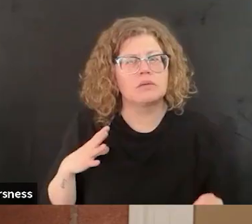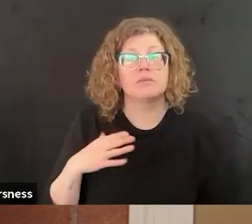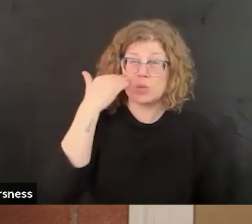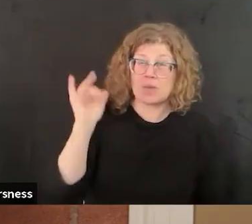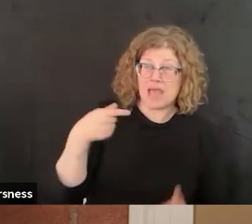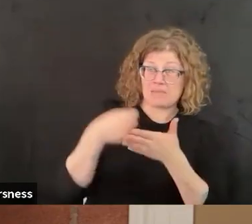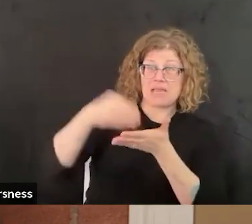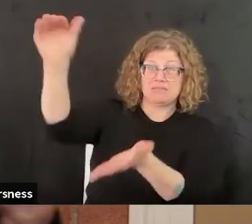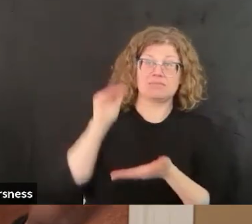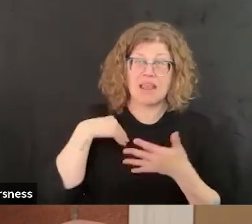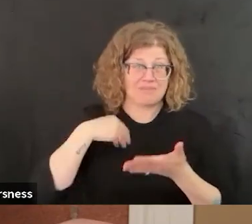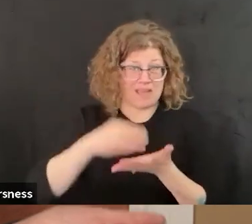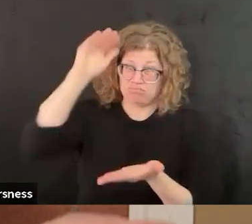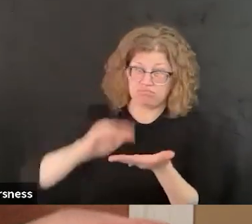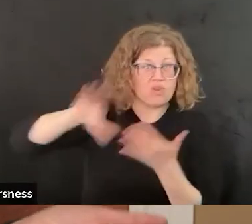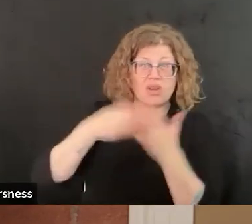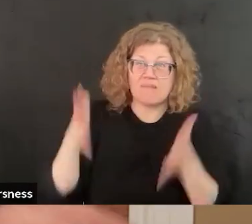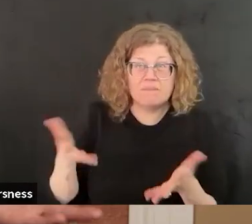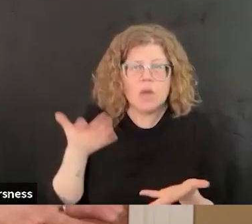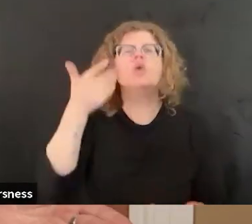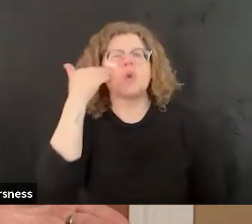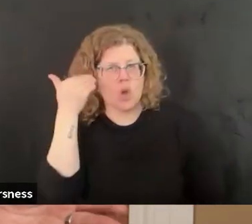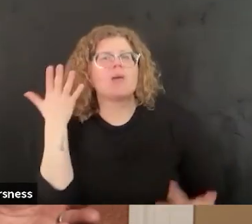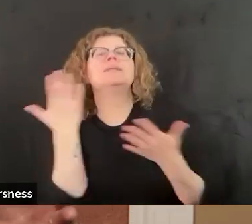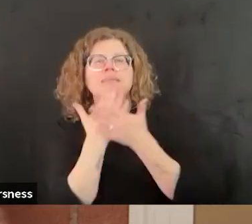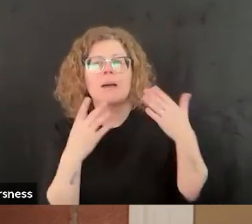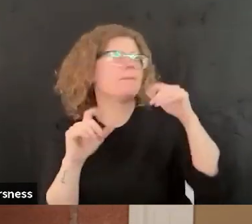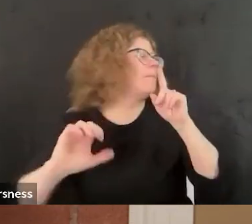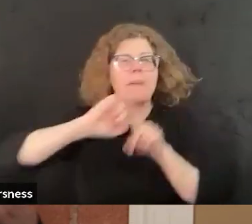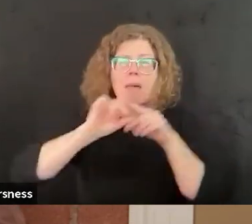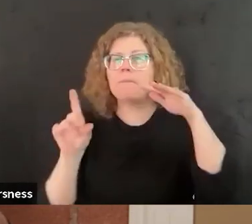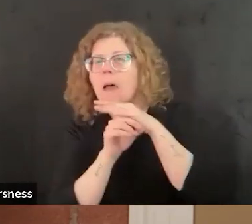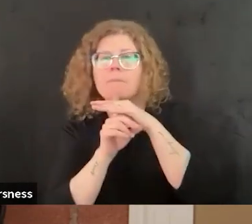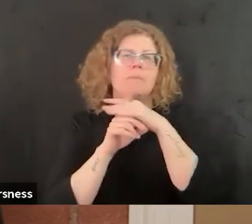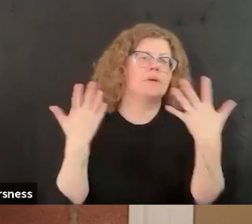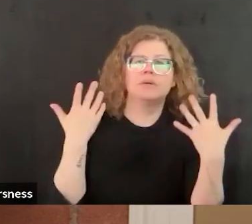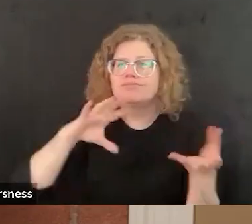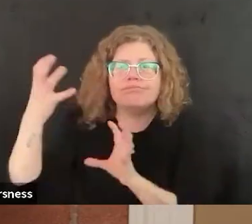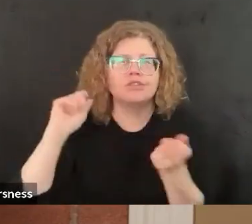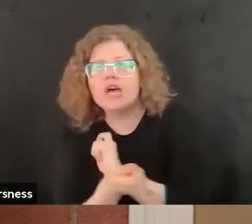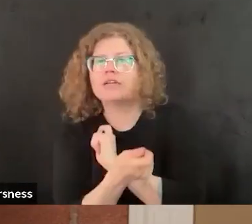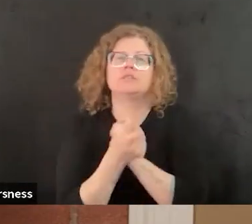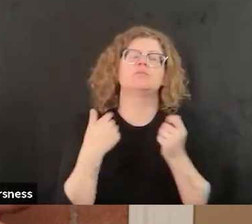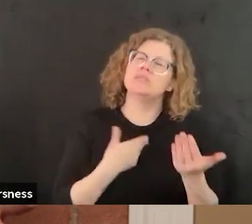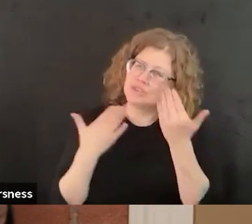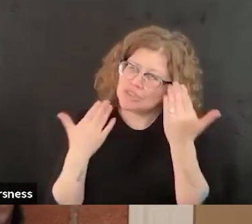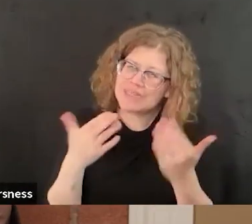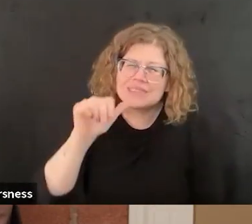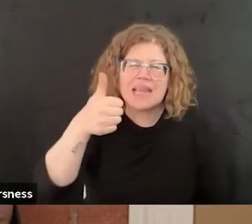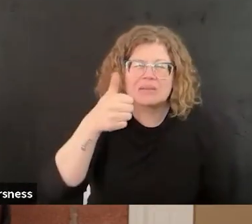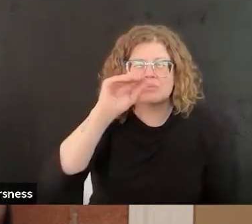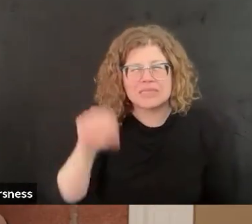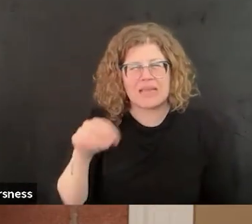not going to have access to more money, but you know that likely things will change or adjust along the way. So right up front, we're going to reserve usually 10%